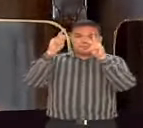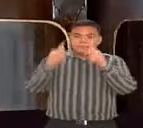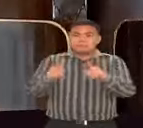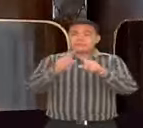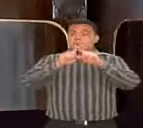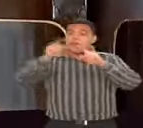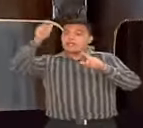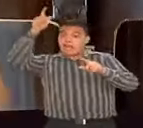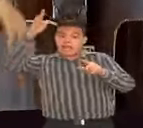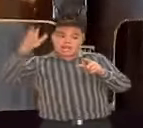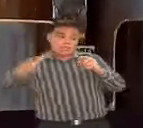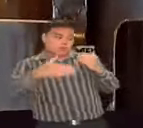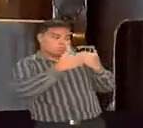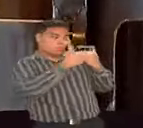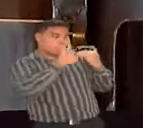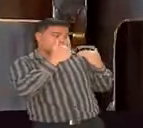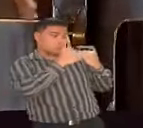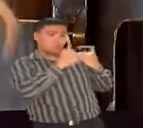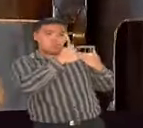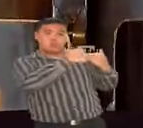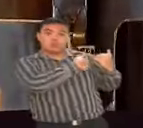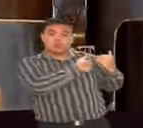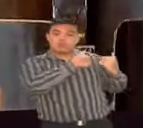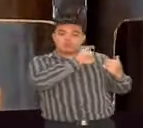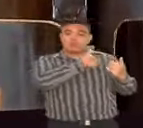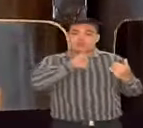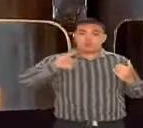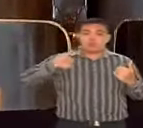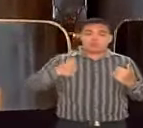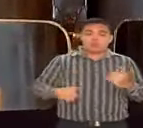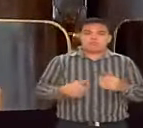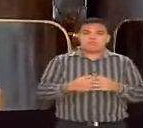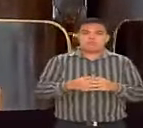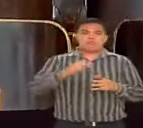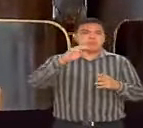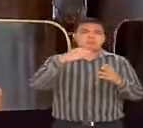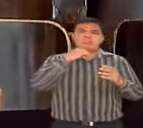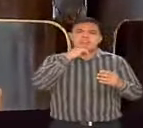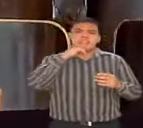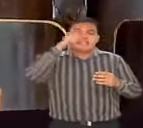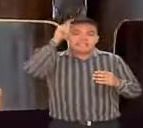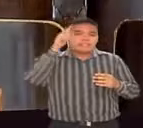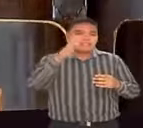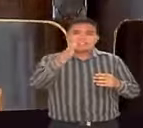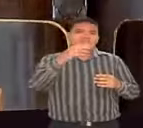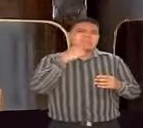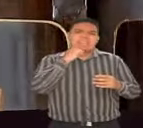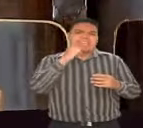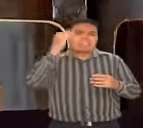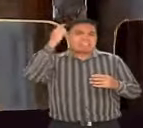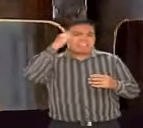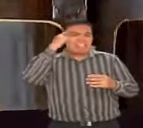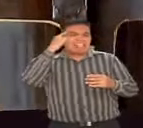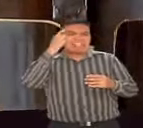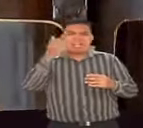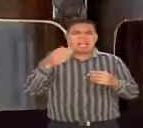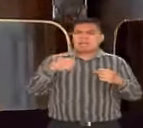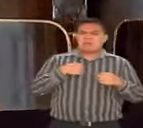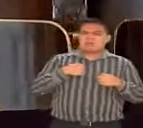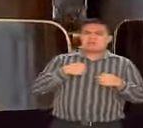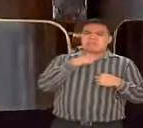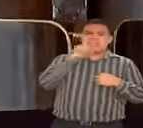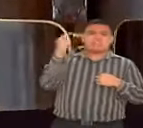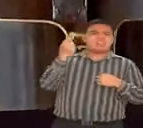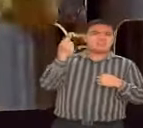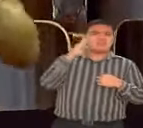the Lord called him. And so, like this morning's invitation, ayog yung hunahuna nga di ka magamit sa Ginoo. Ang imo lang yung